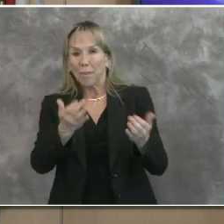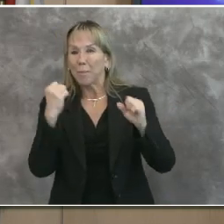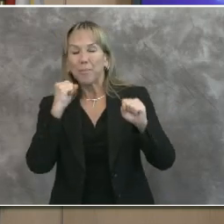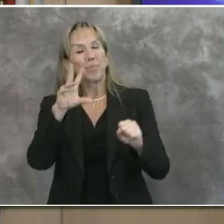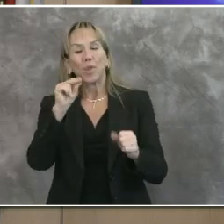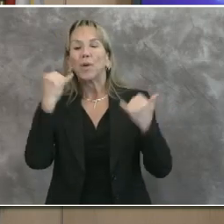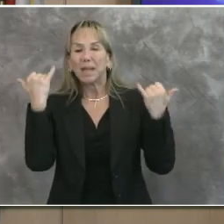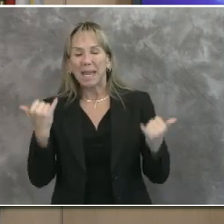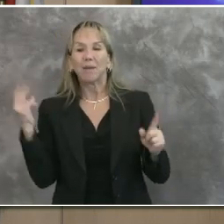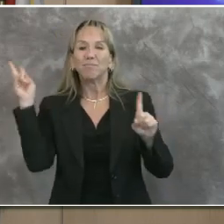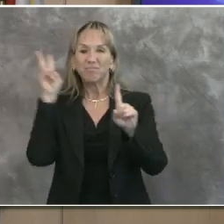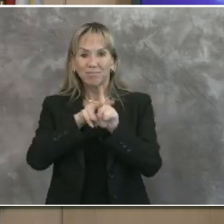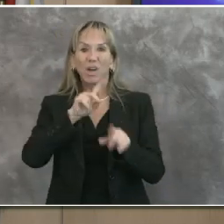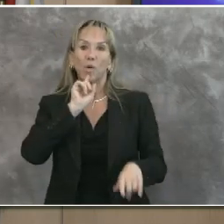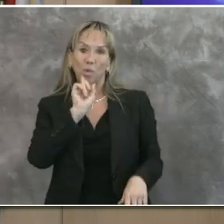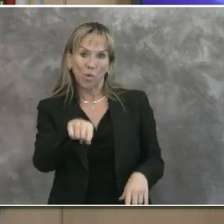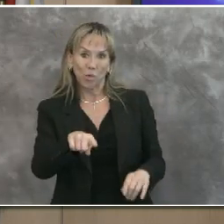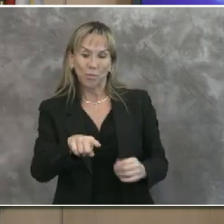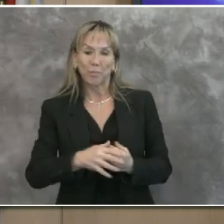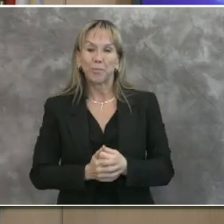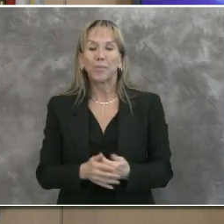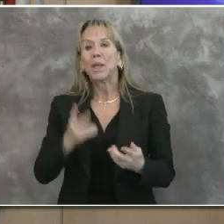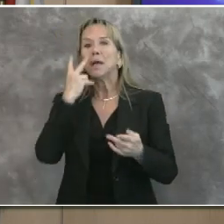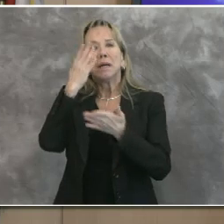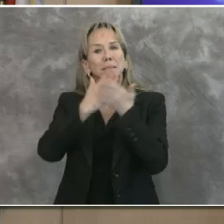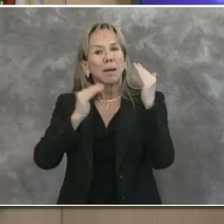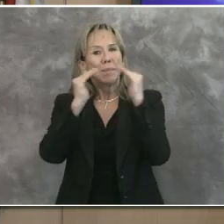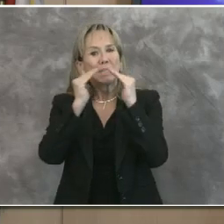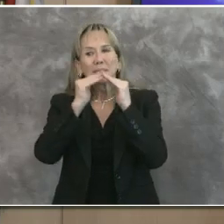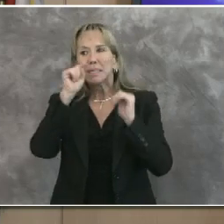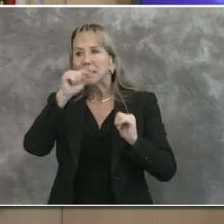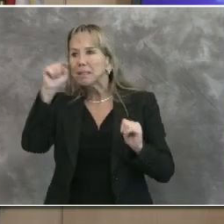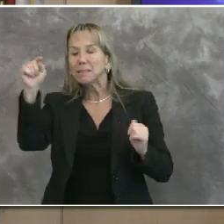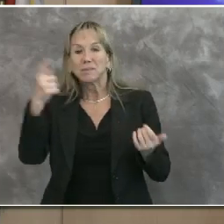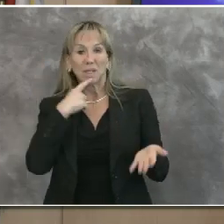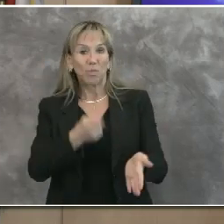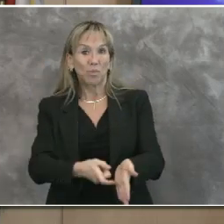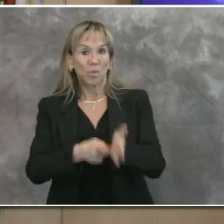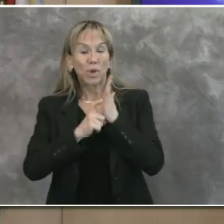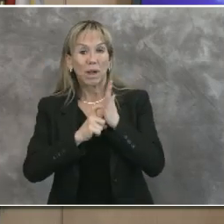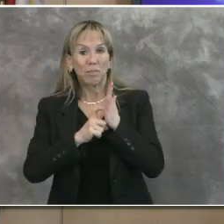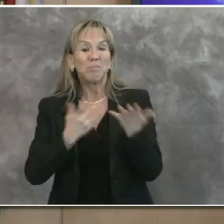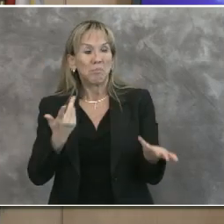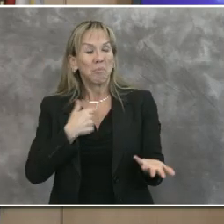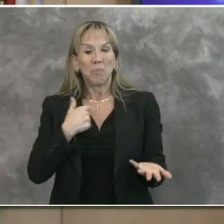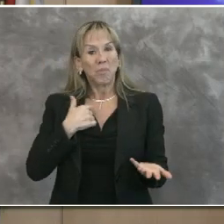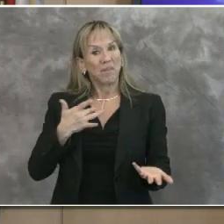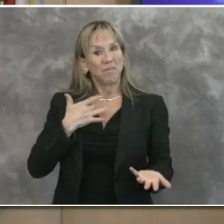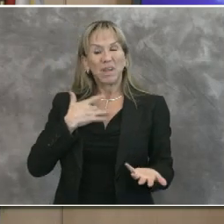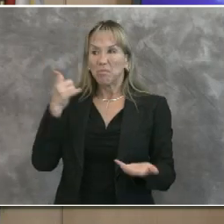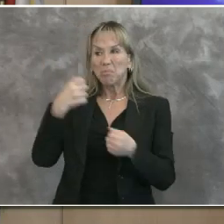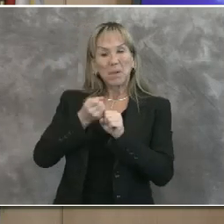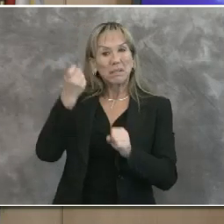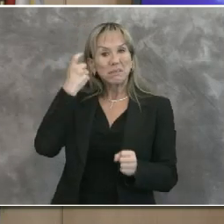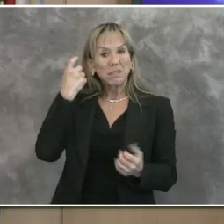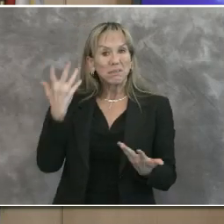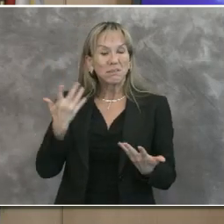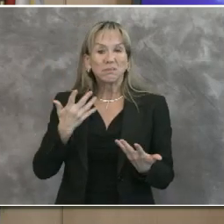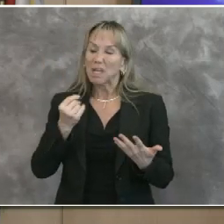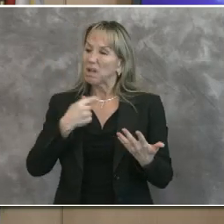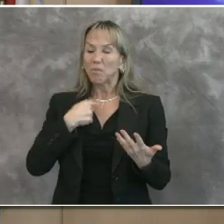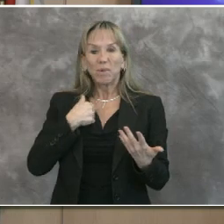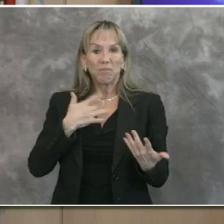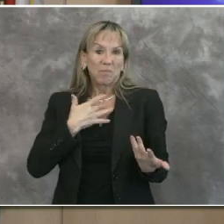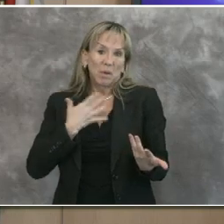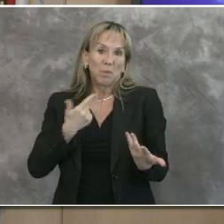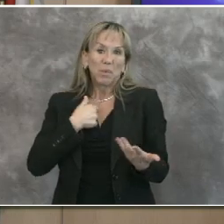each and every one of us do. We've seen some cities move forward with this being a requirement, and we think that that action made sense, and it made enough sense that we should